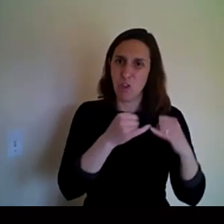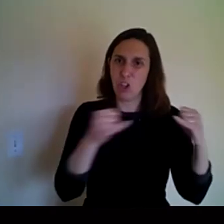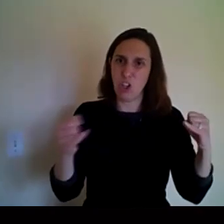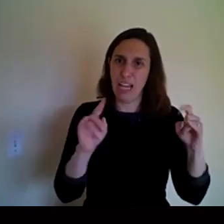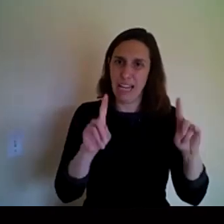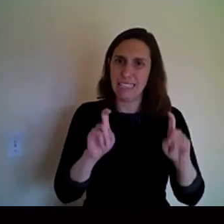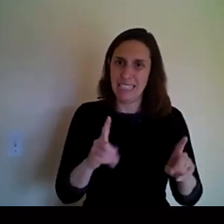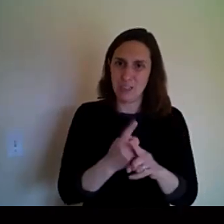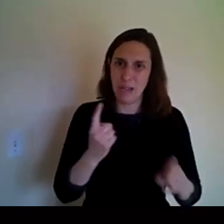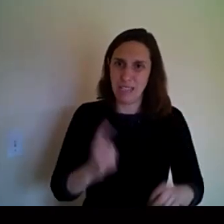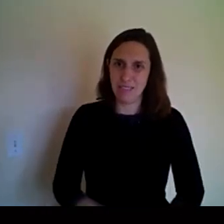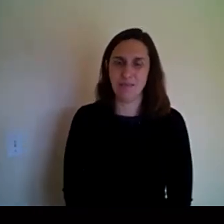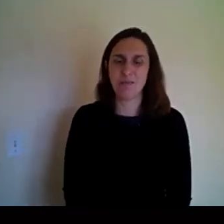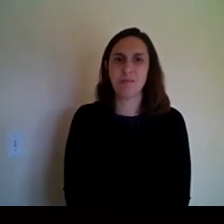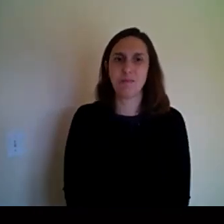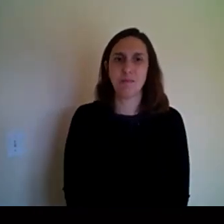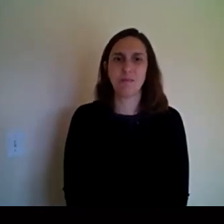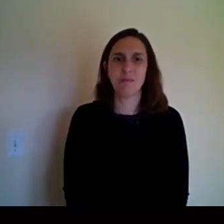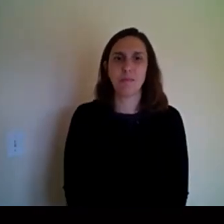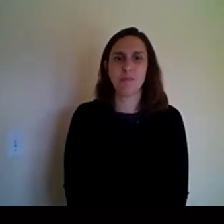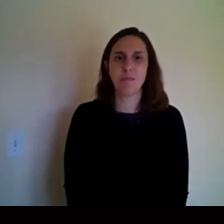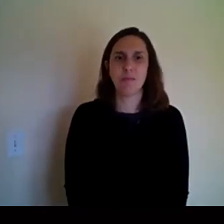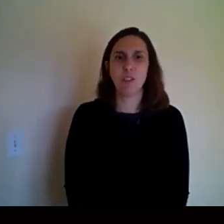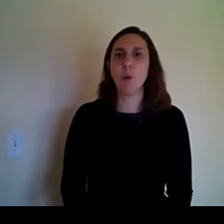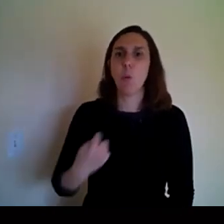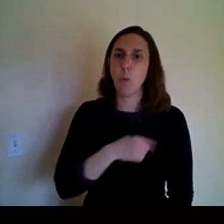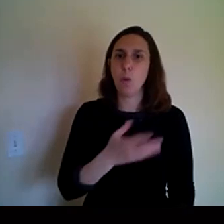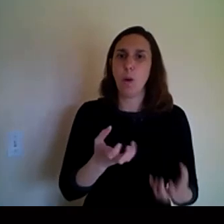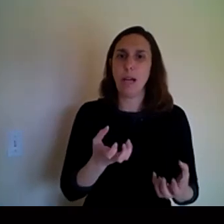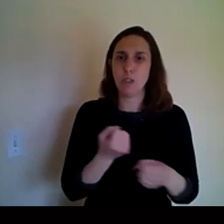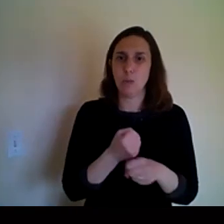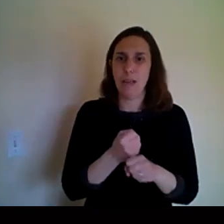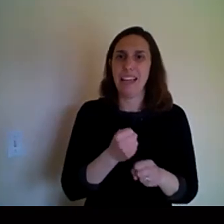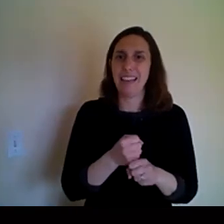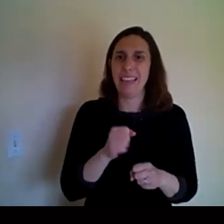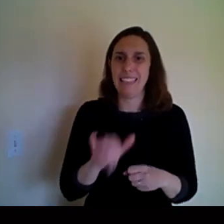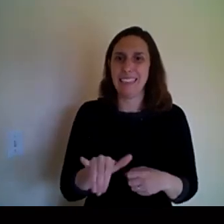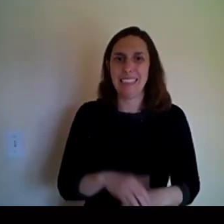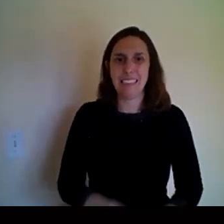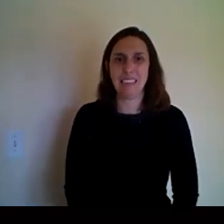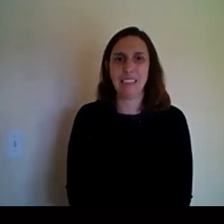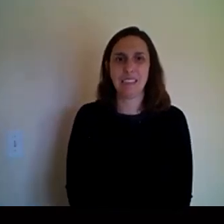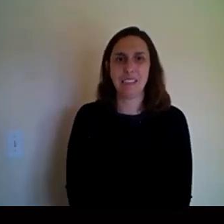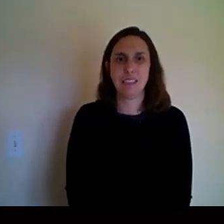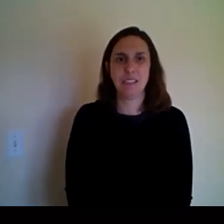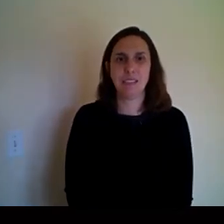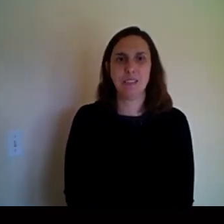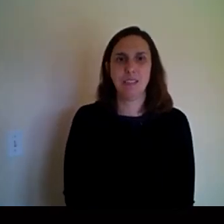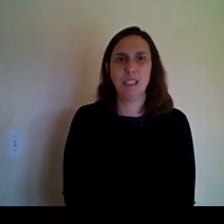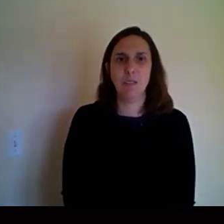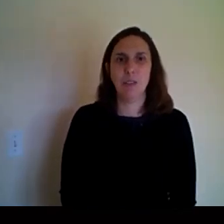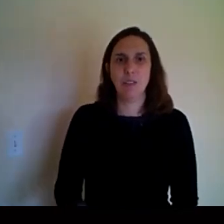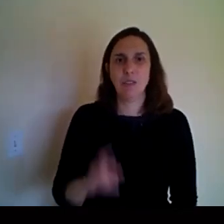So what we want to do is we want to make these things. And a neat thing happens with them. Let's see if my graph is working here. Let's see if I can get